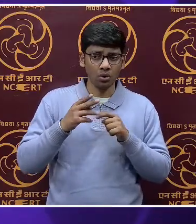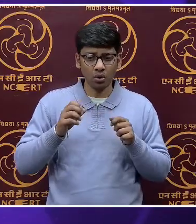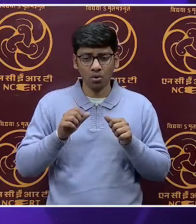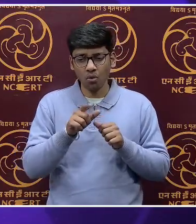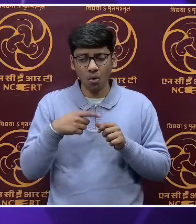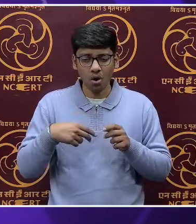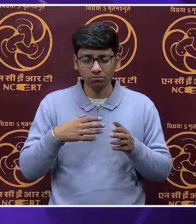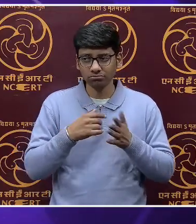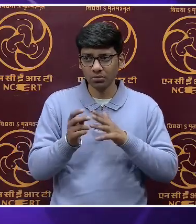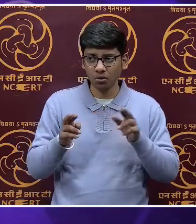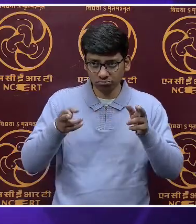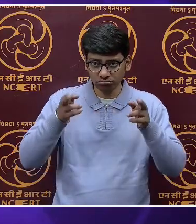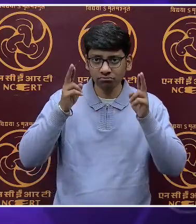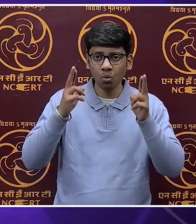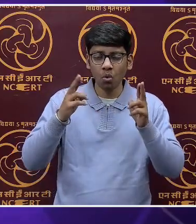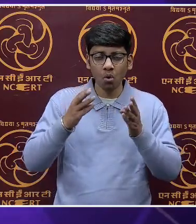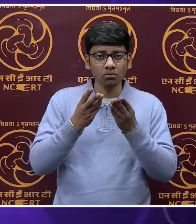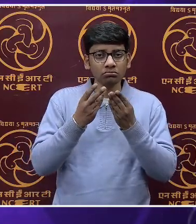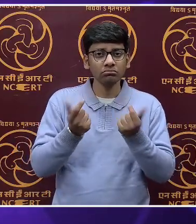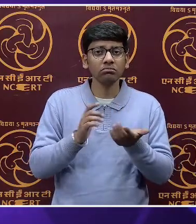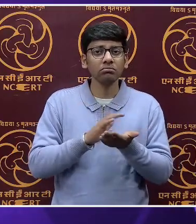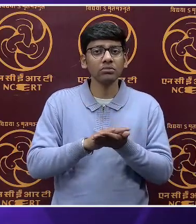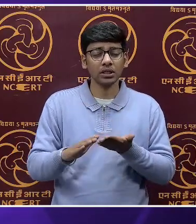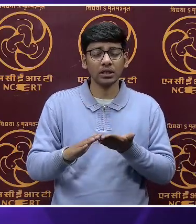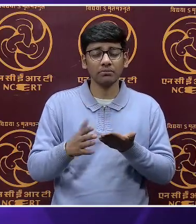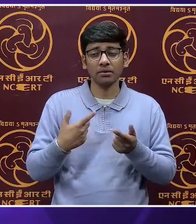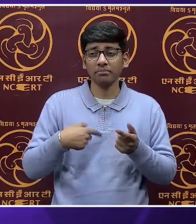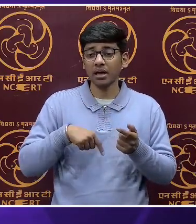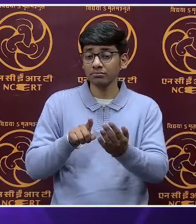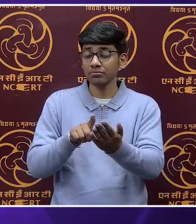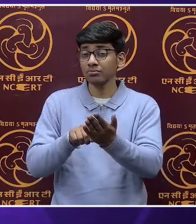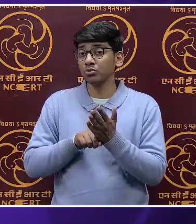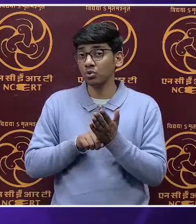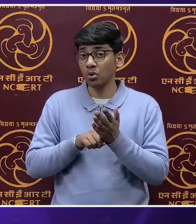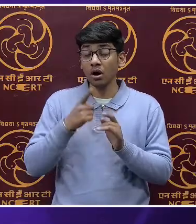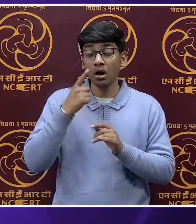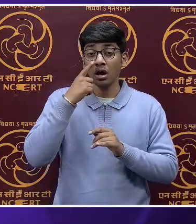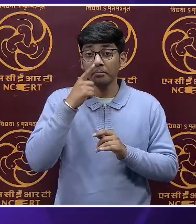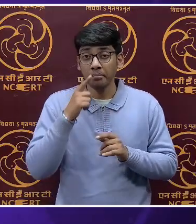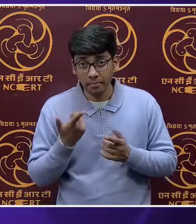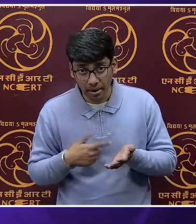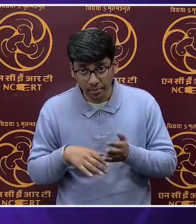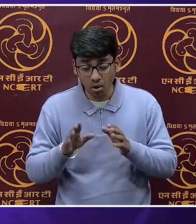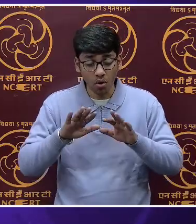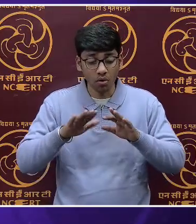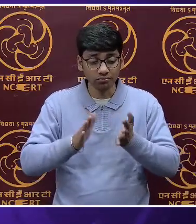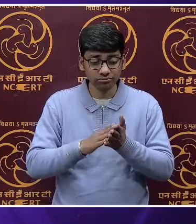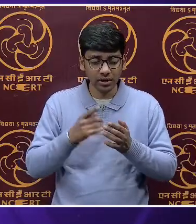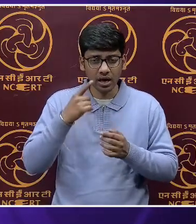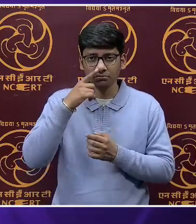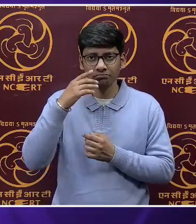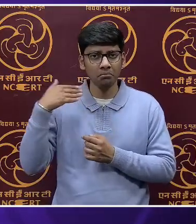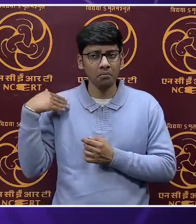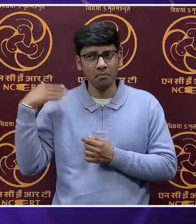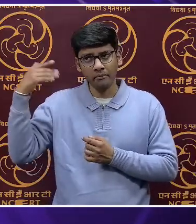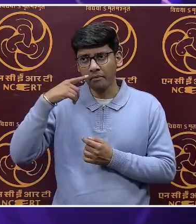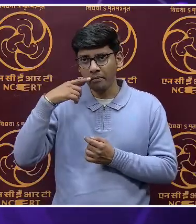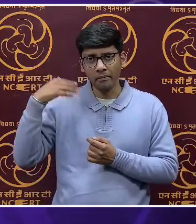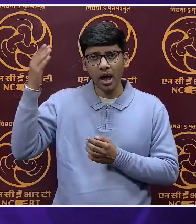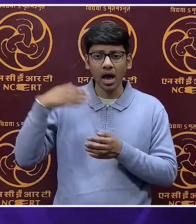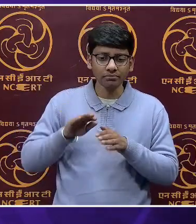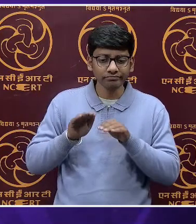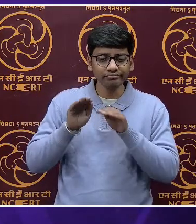the hopes. Here I would like to bring attention to the parents, to the elders of the family, how supportive they can be, how they can